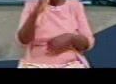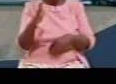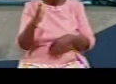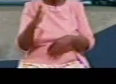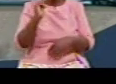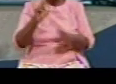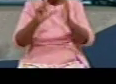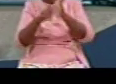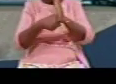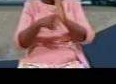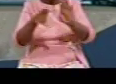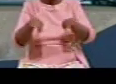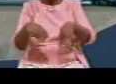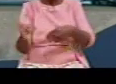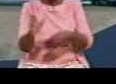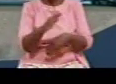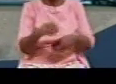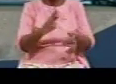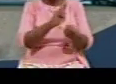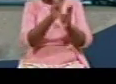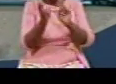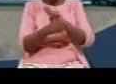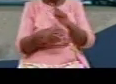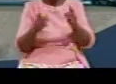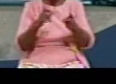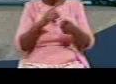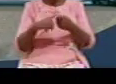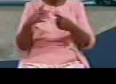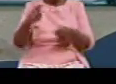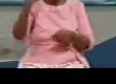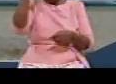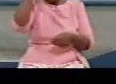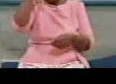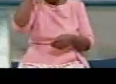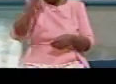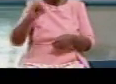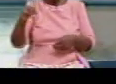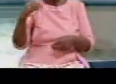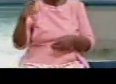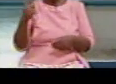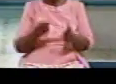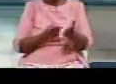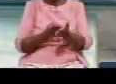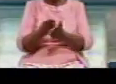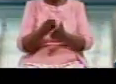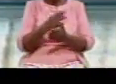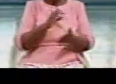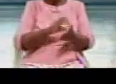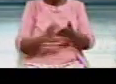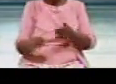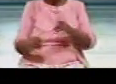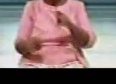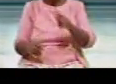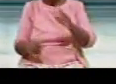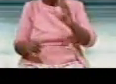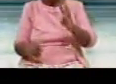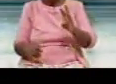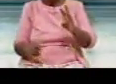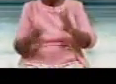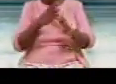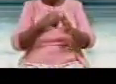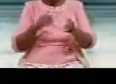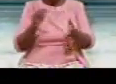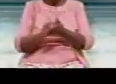to the acknowledgement of the truth. Look at verse 26, who and they, that they may